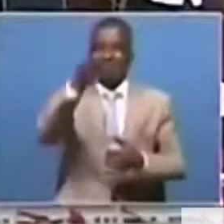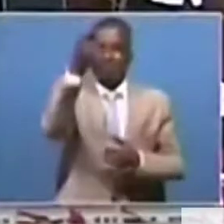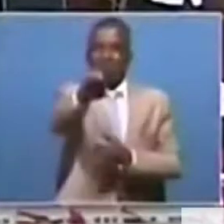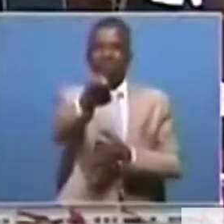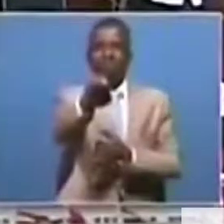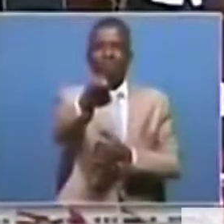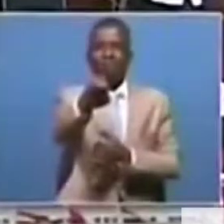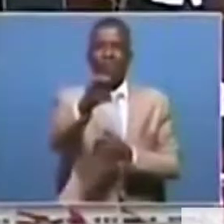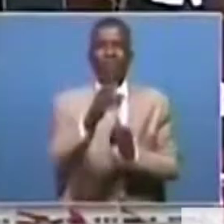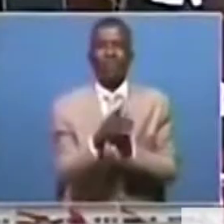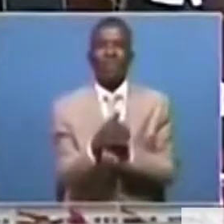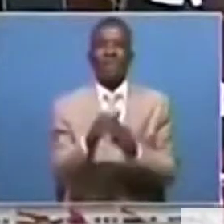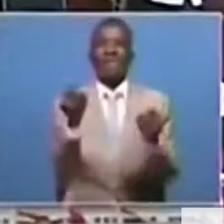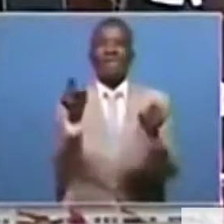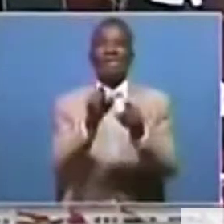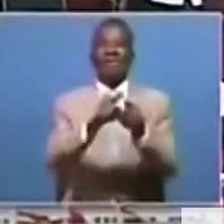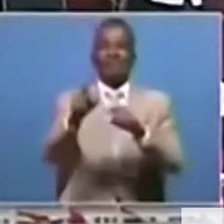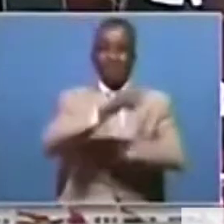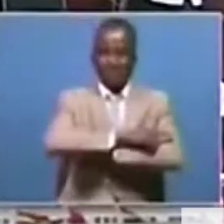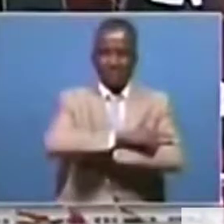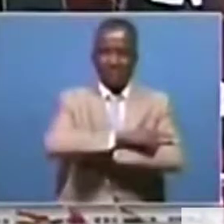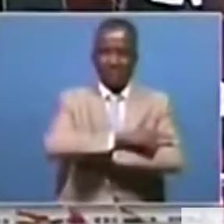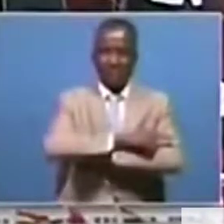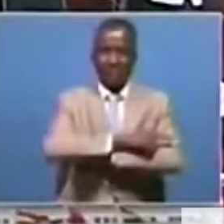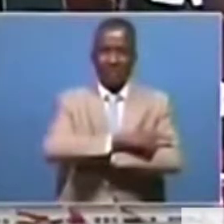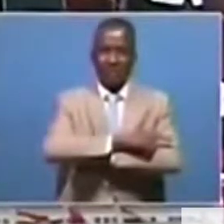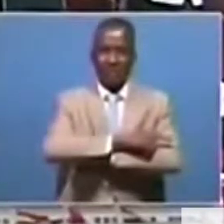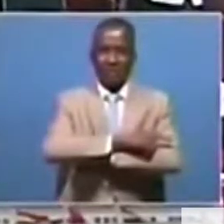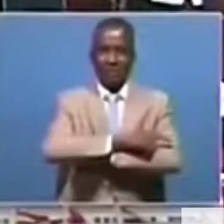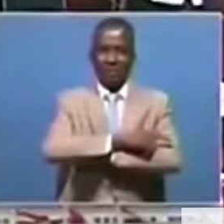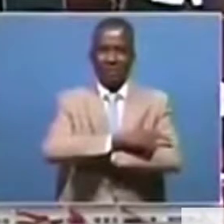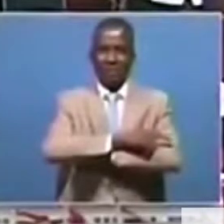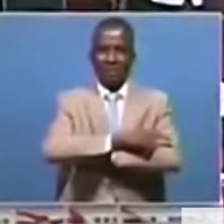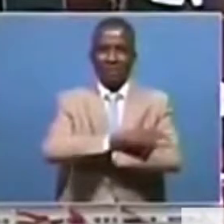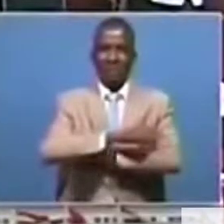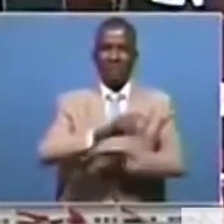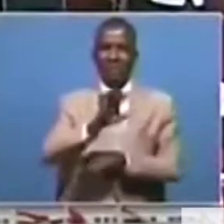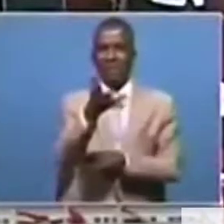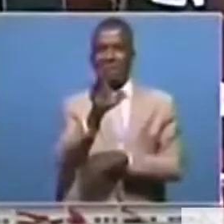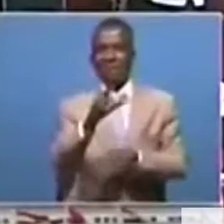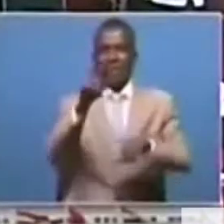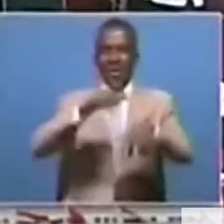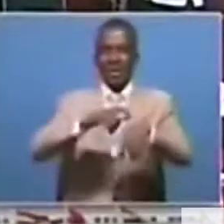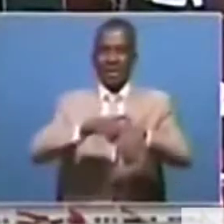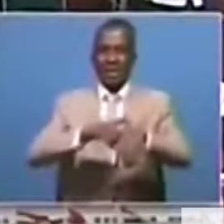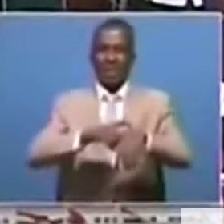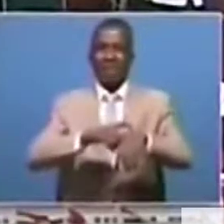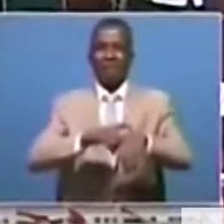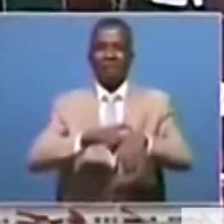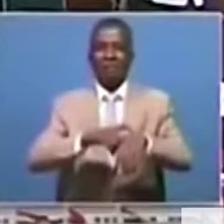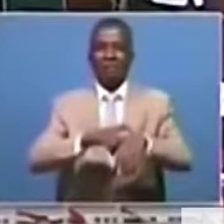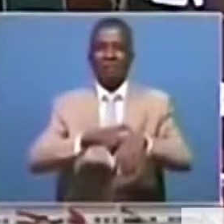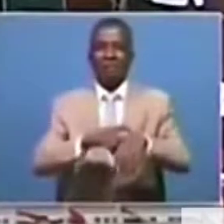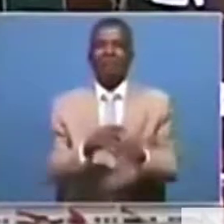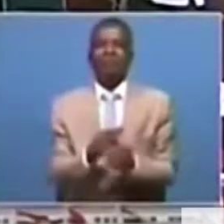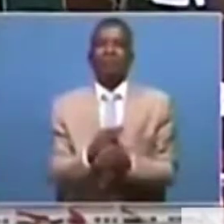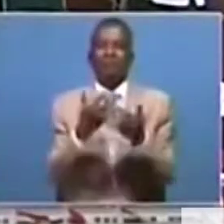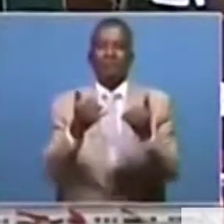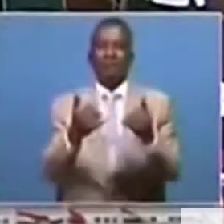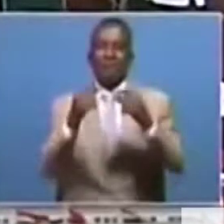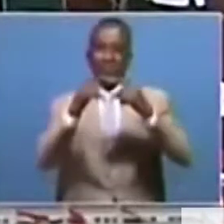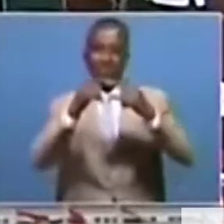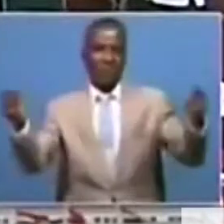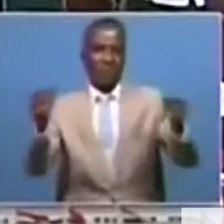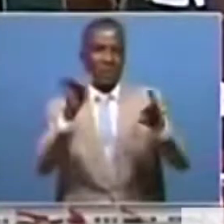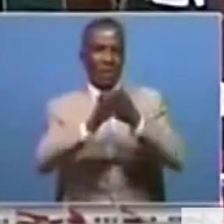was filed on the same 11th February 2021 and almost around the same time that this court delivered its ruling, dismissing